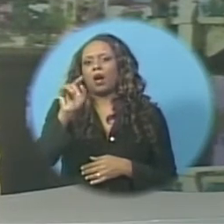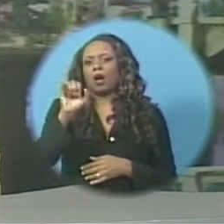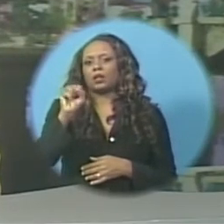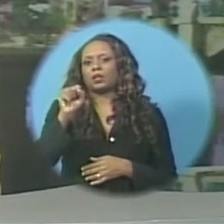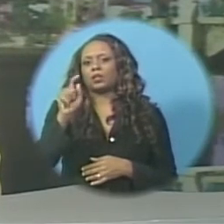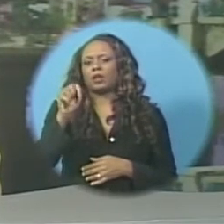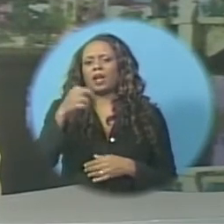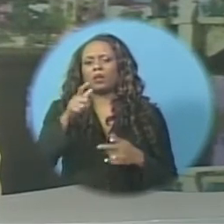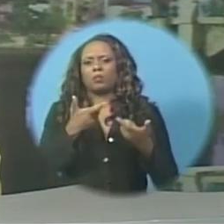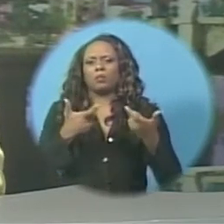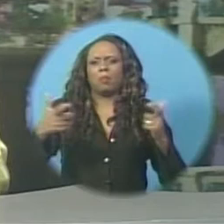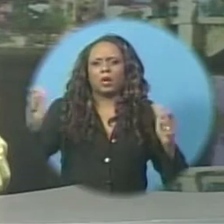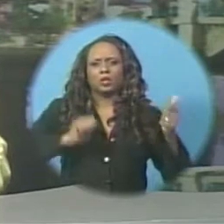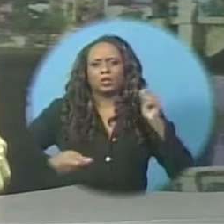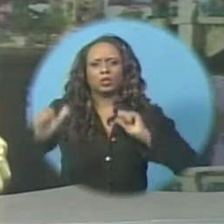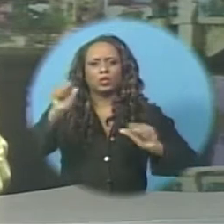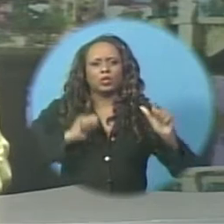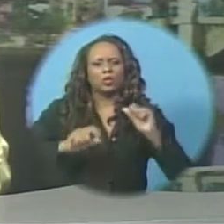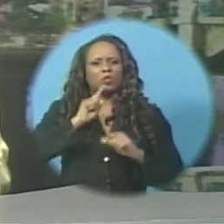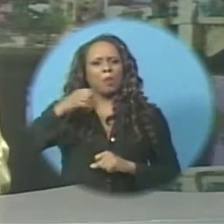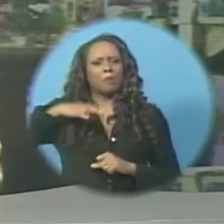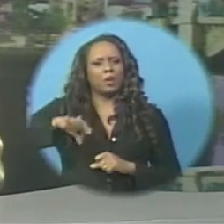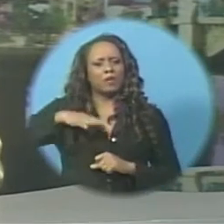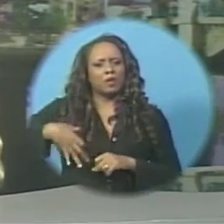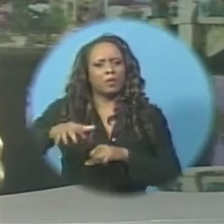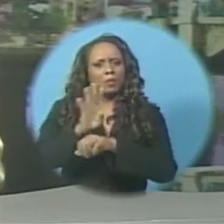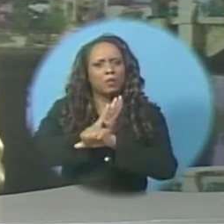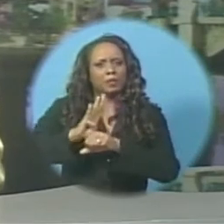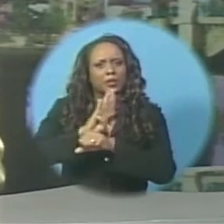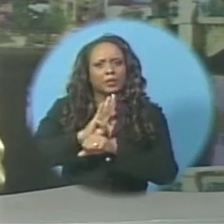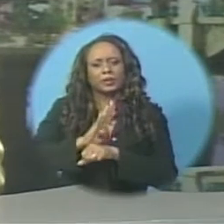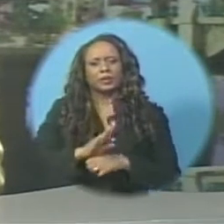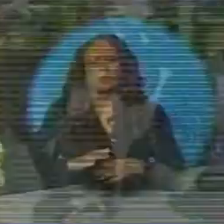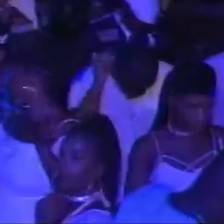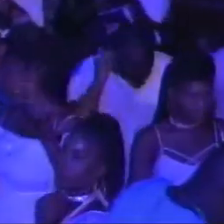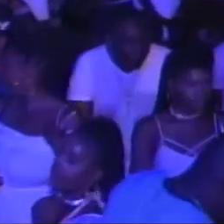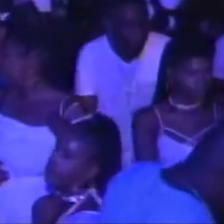at how the events have benefited the island and indeed the brand.